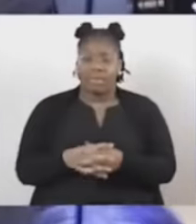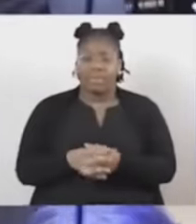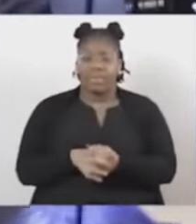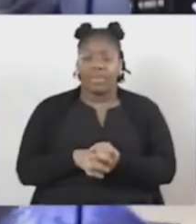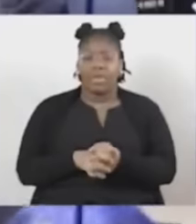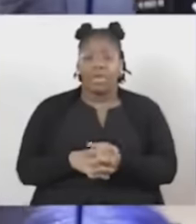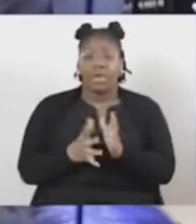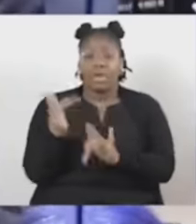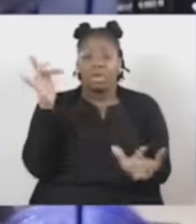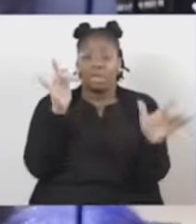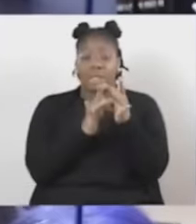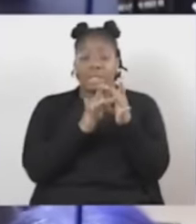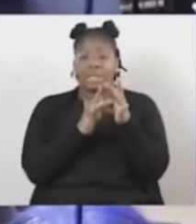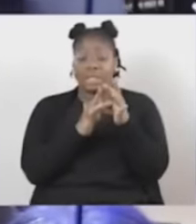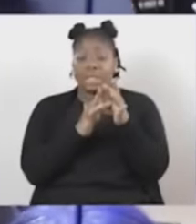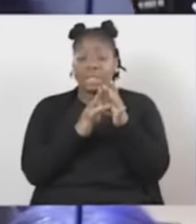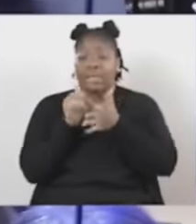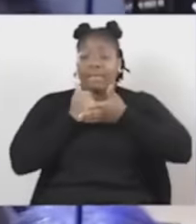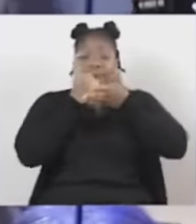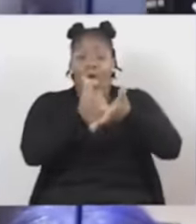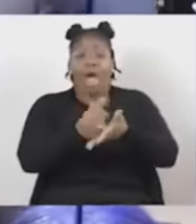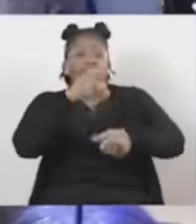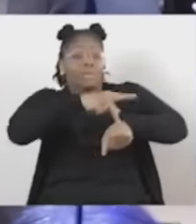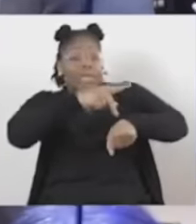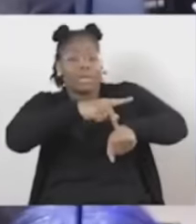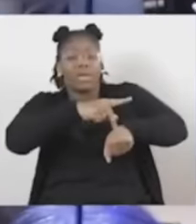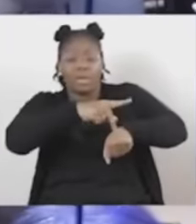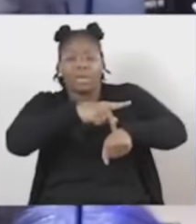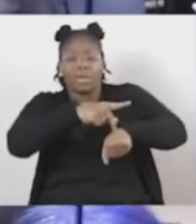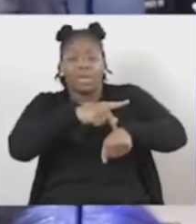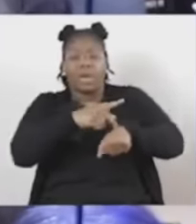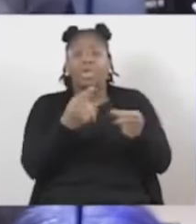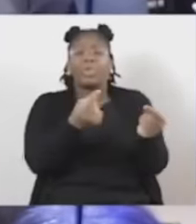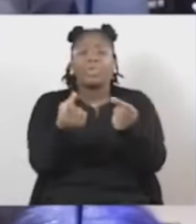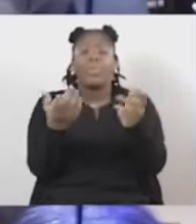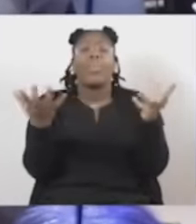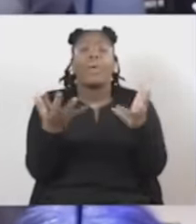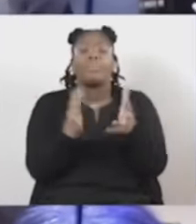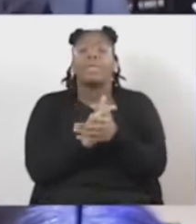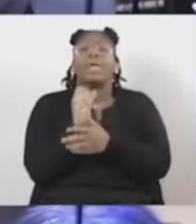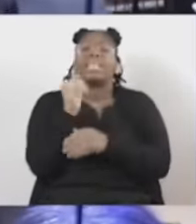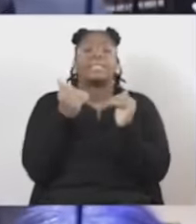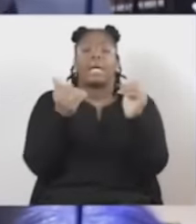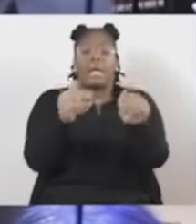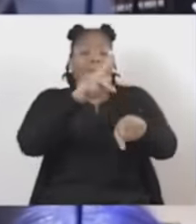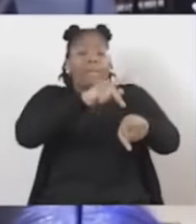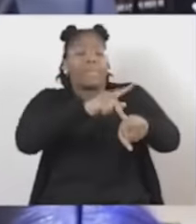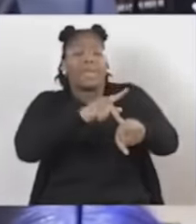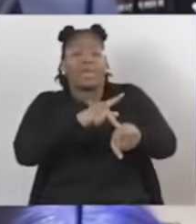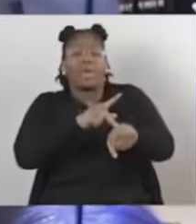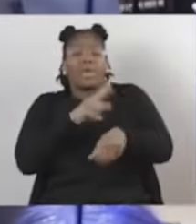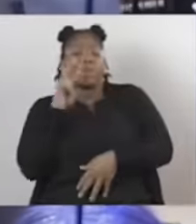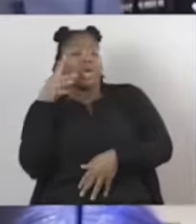And so what Jesus does for Peter that makes it possible for him to repent later is, one, he doesn't let him ignore the presence